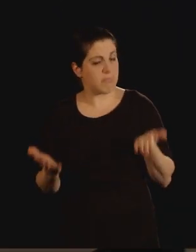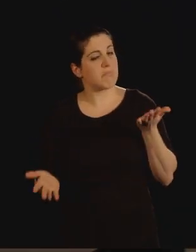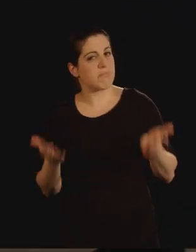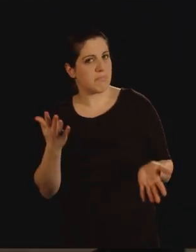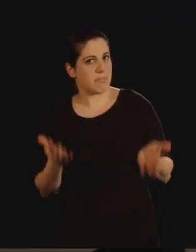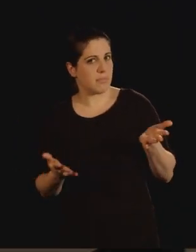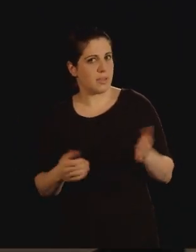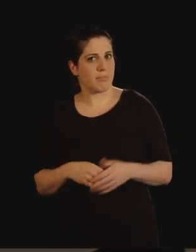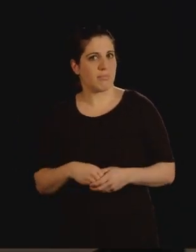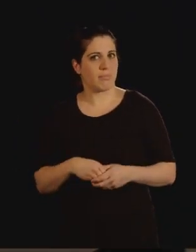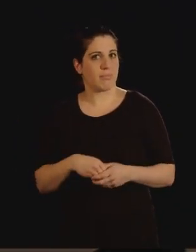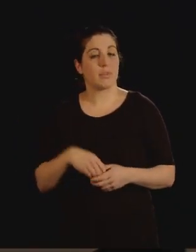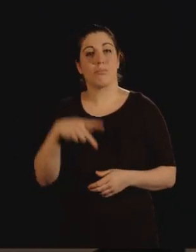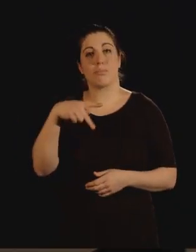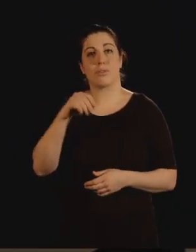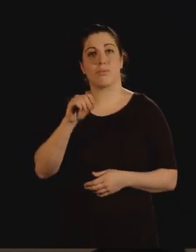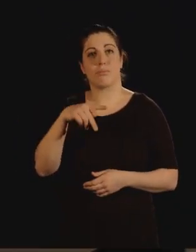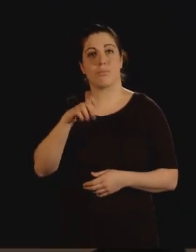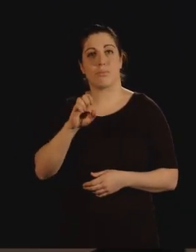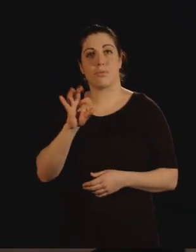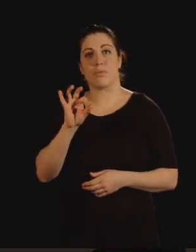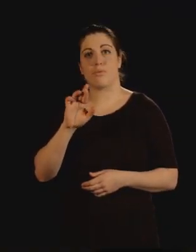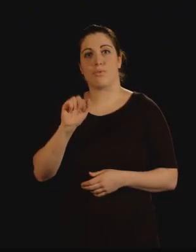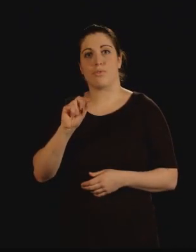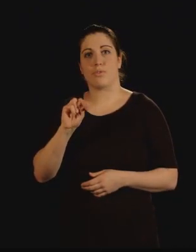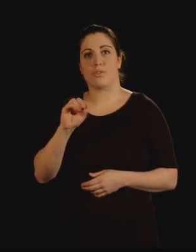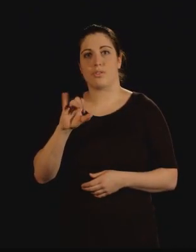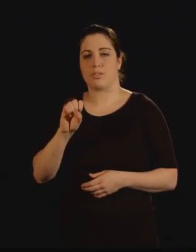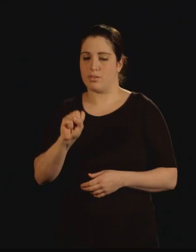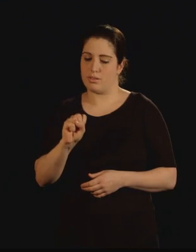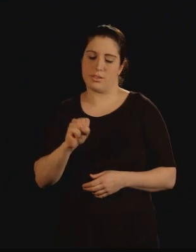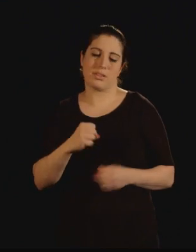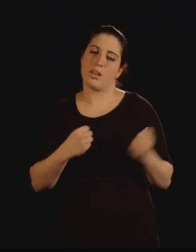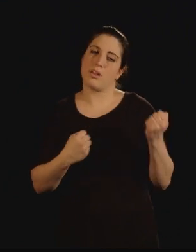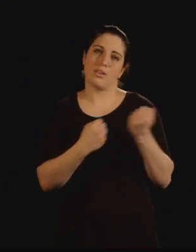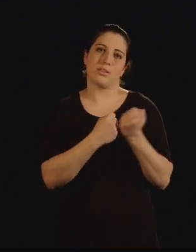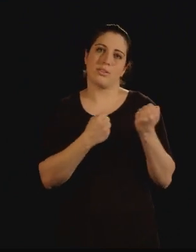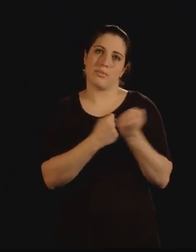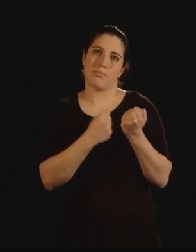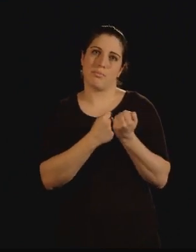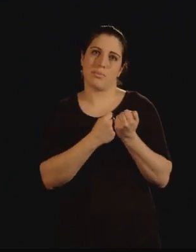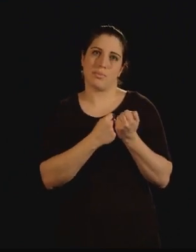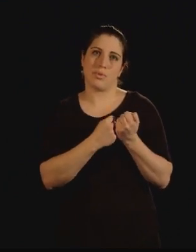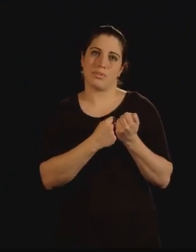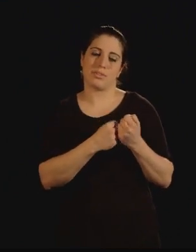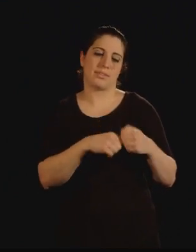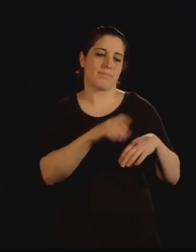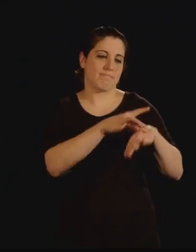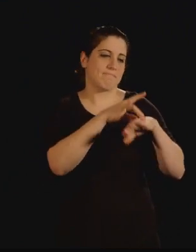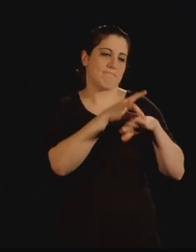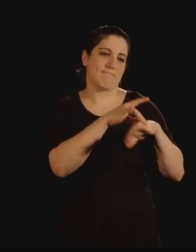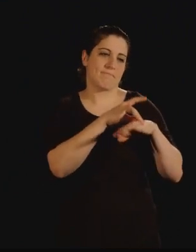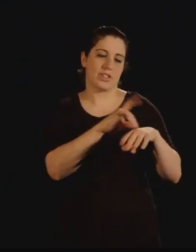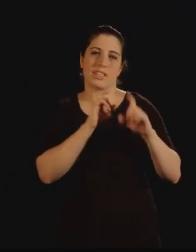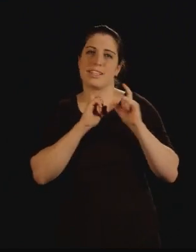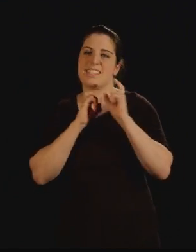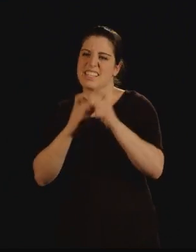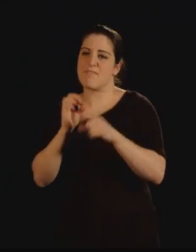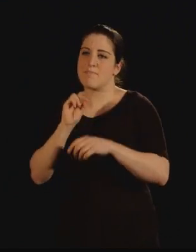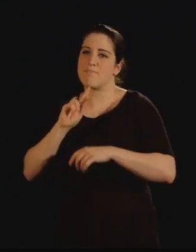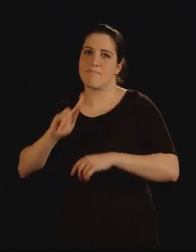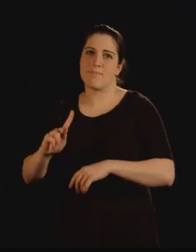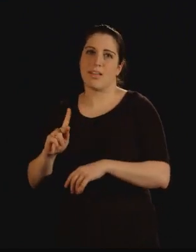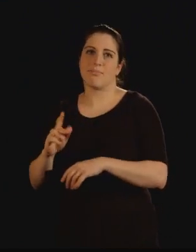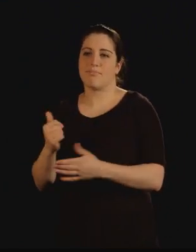Perhaps. The good news is, Pope Francis is both a huge supporter of the environment and